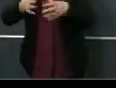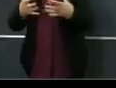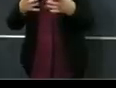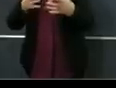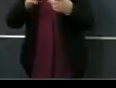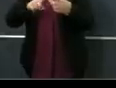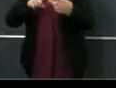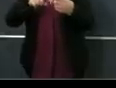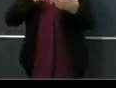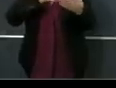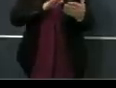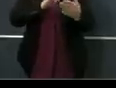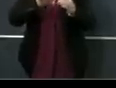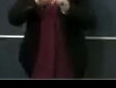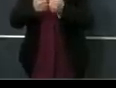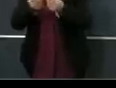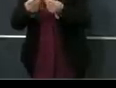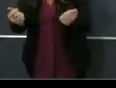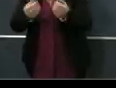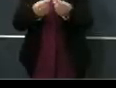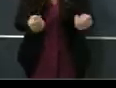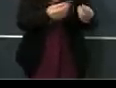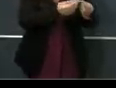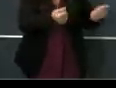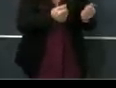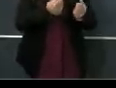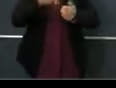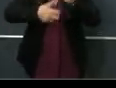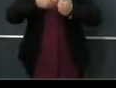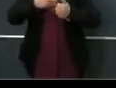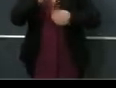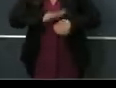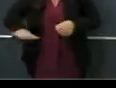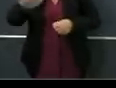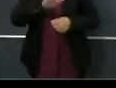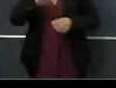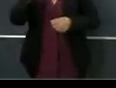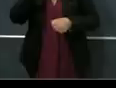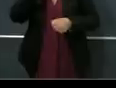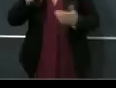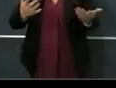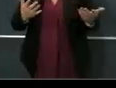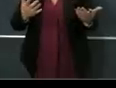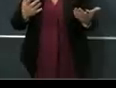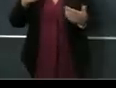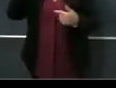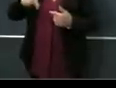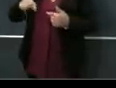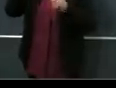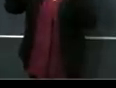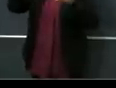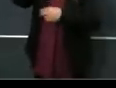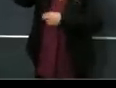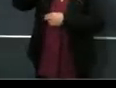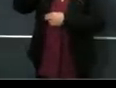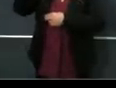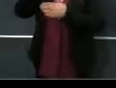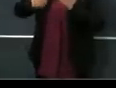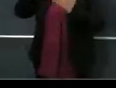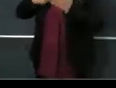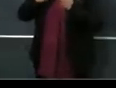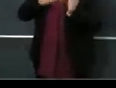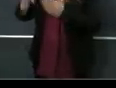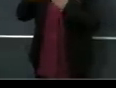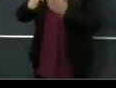that have major issues with connectivity. This task force will essentially create a blueprint on how to close the divide in a